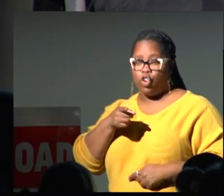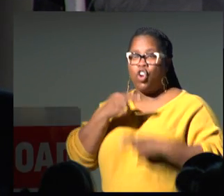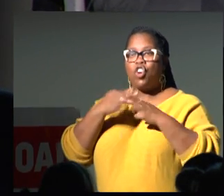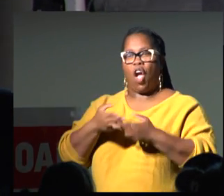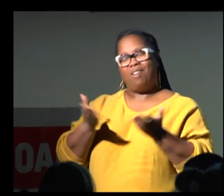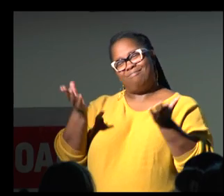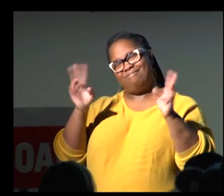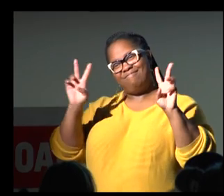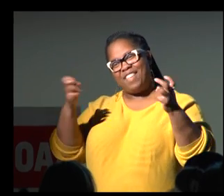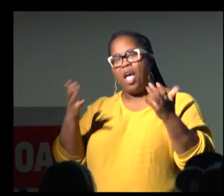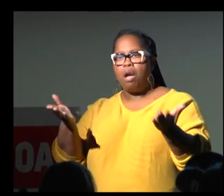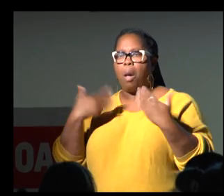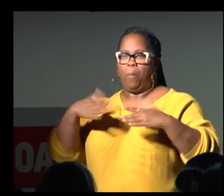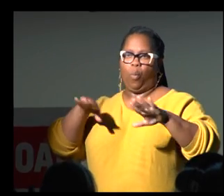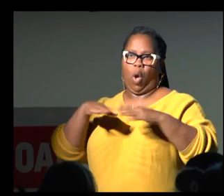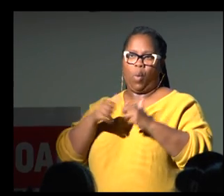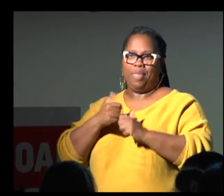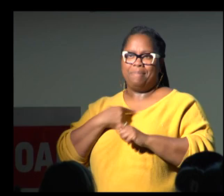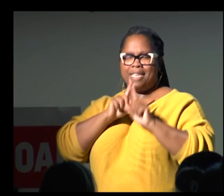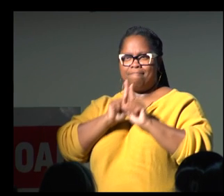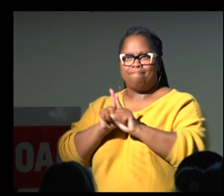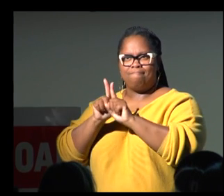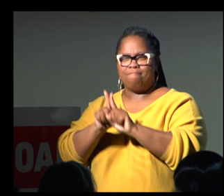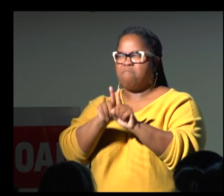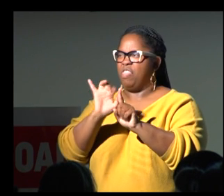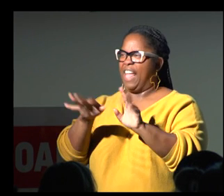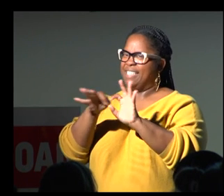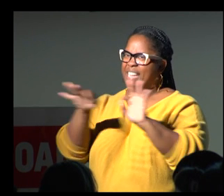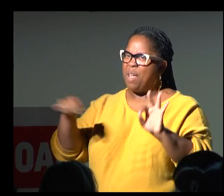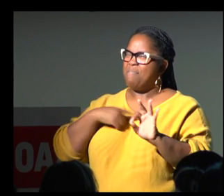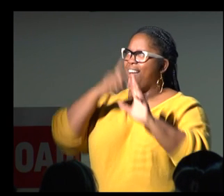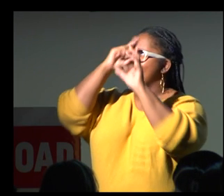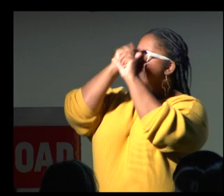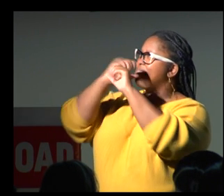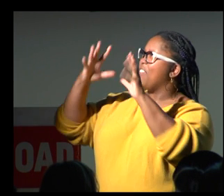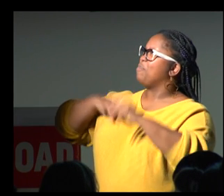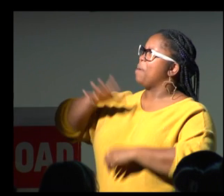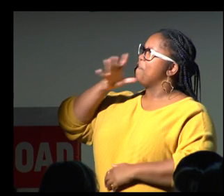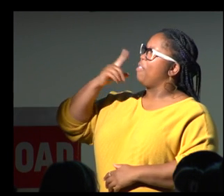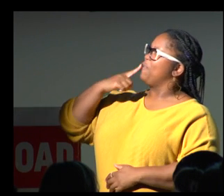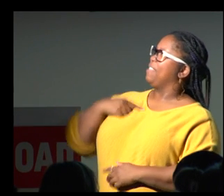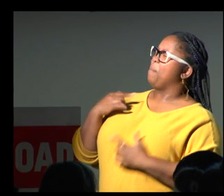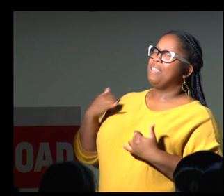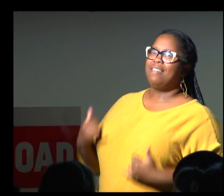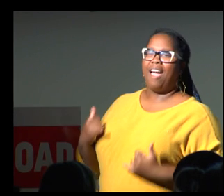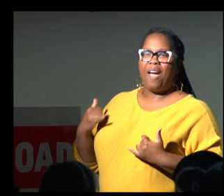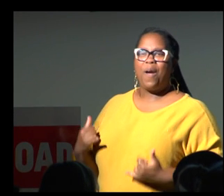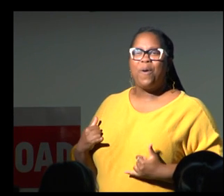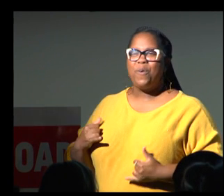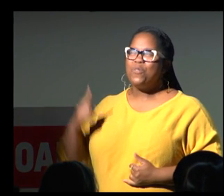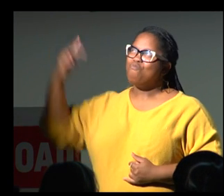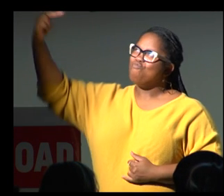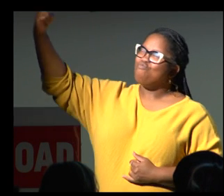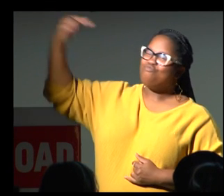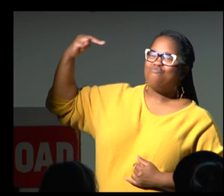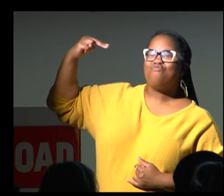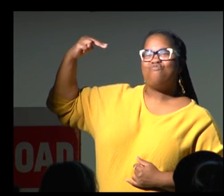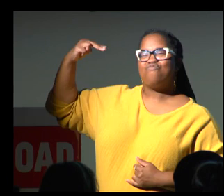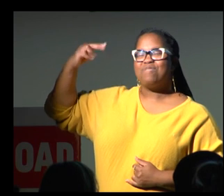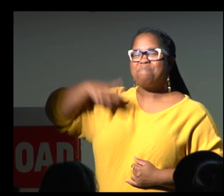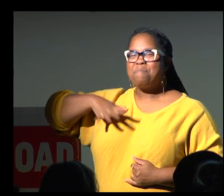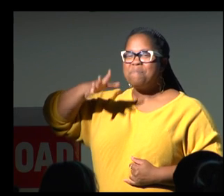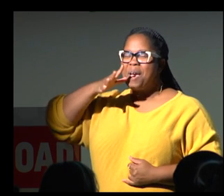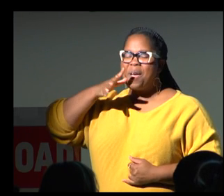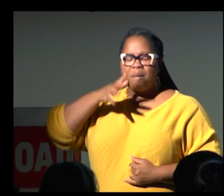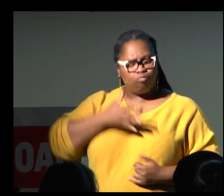On and Walk With Me, and this is a statement I imagine my mother would say to me now, right, as she sees me from above,